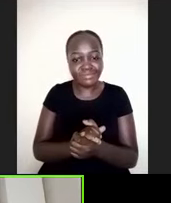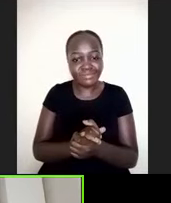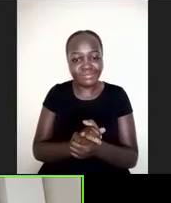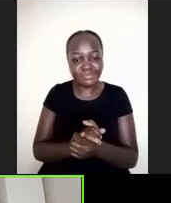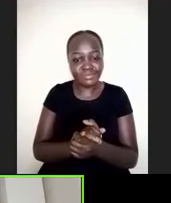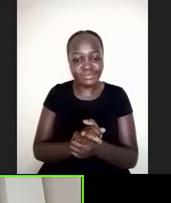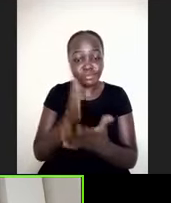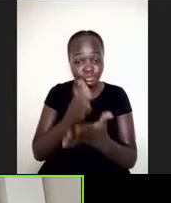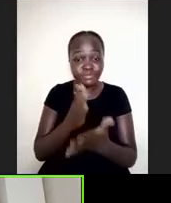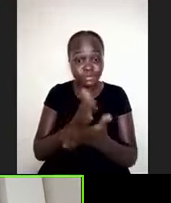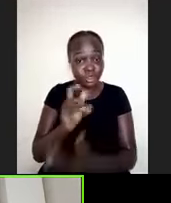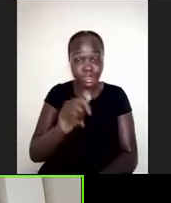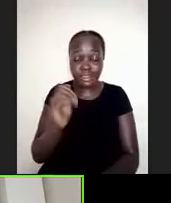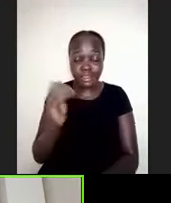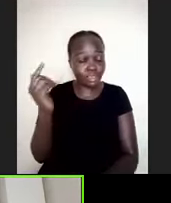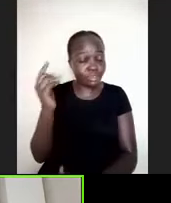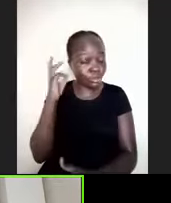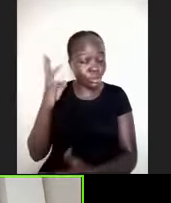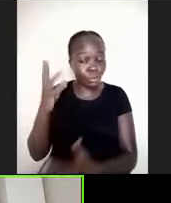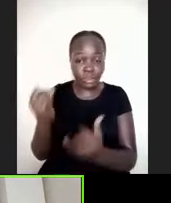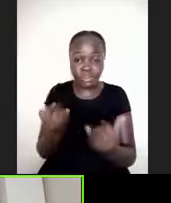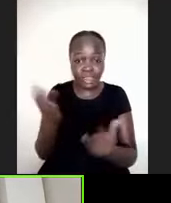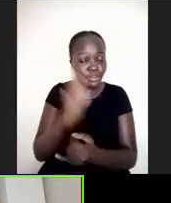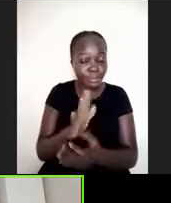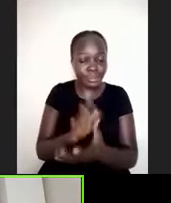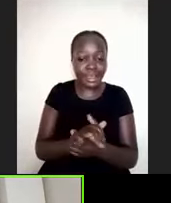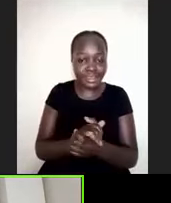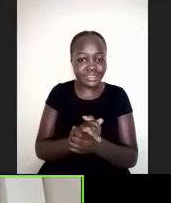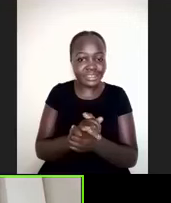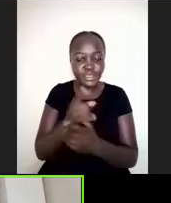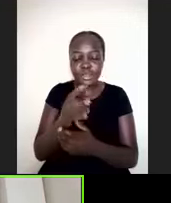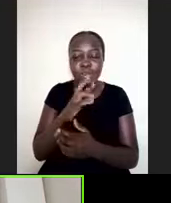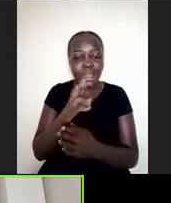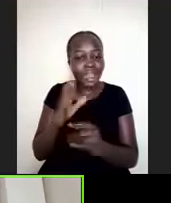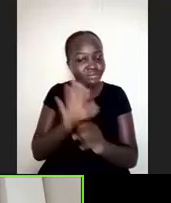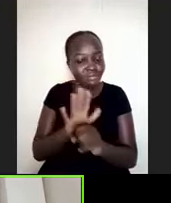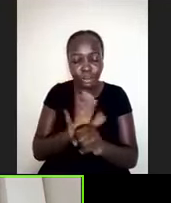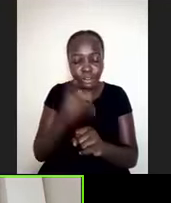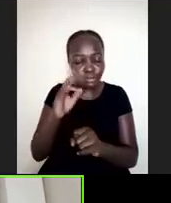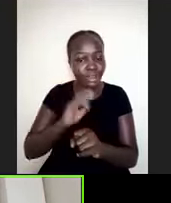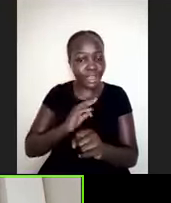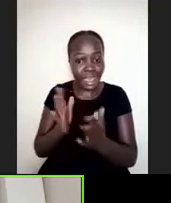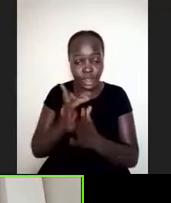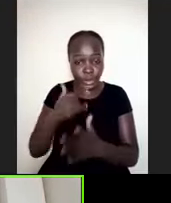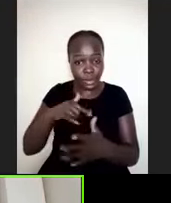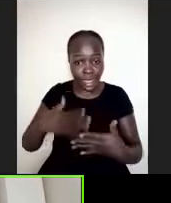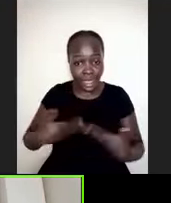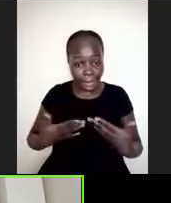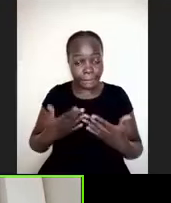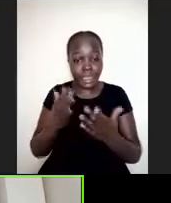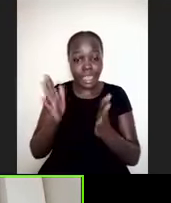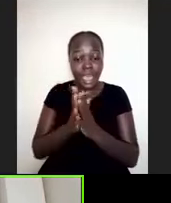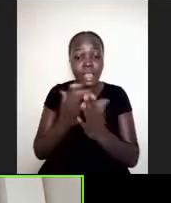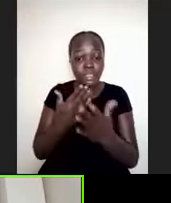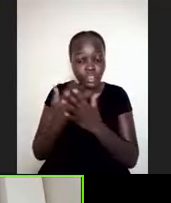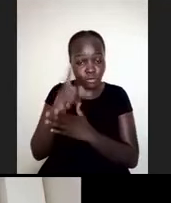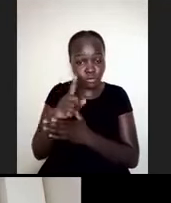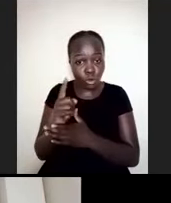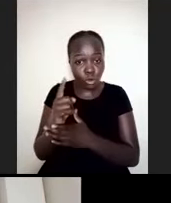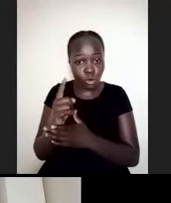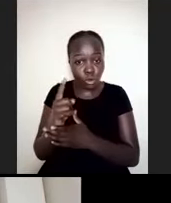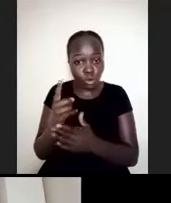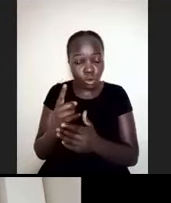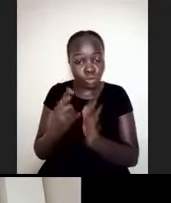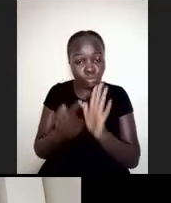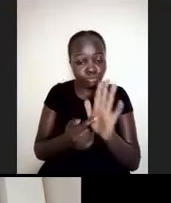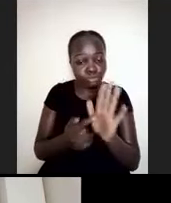Definitely, yes. Thank you, Lydia. You had quite a lot for us, and we are really happy. But thank you for bringing it out